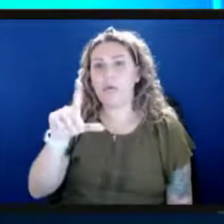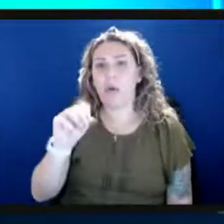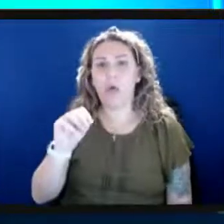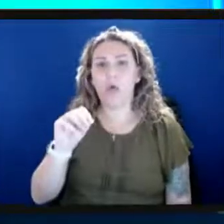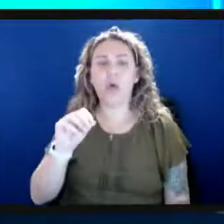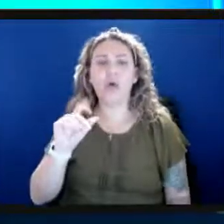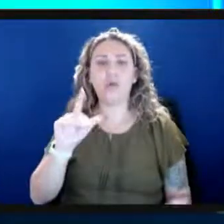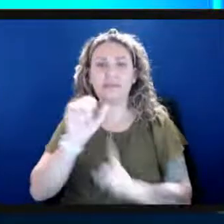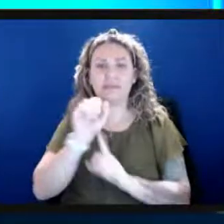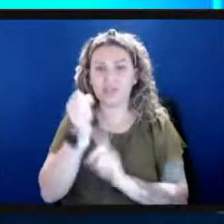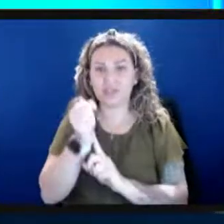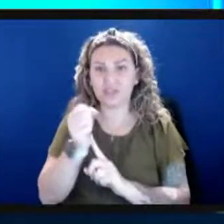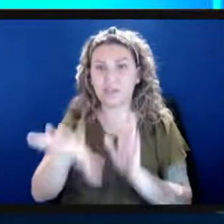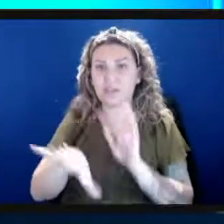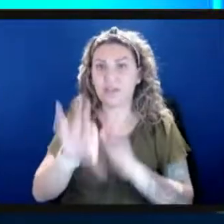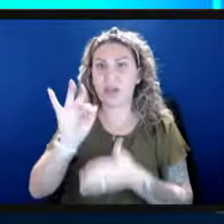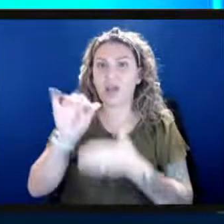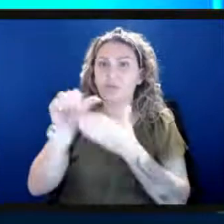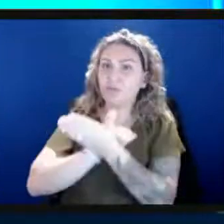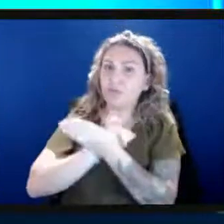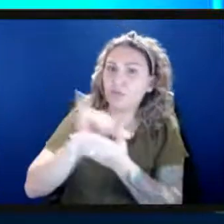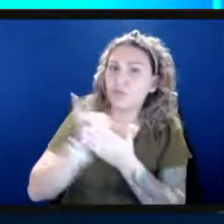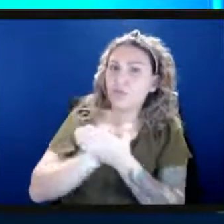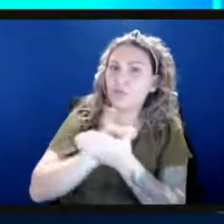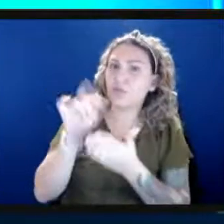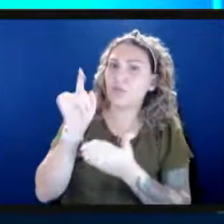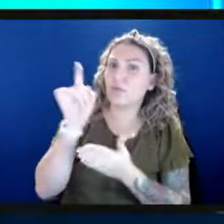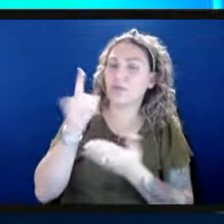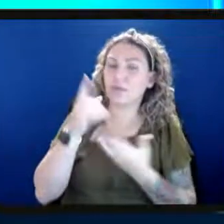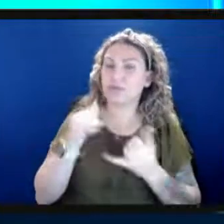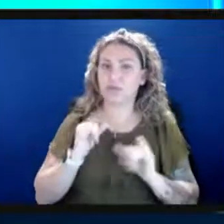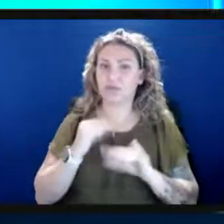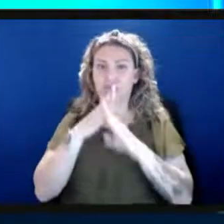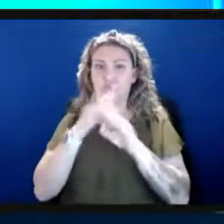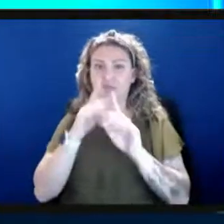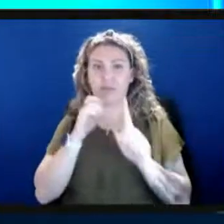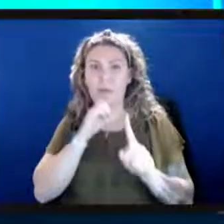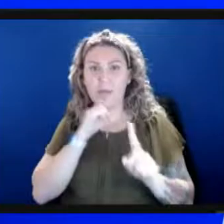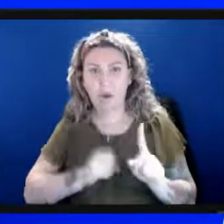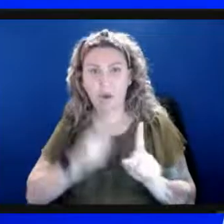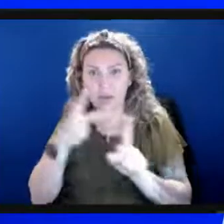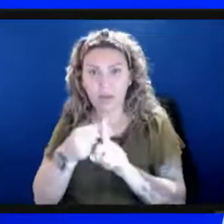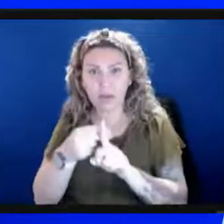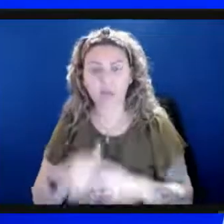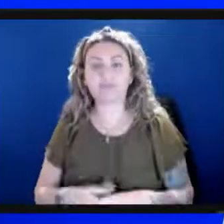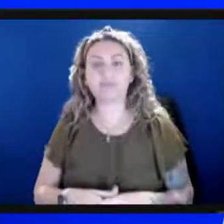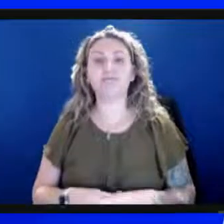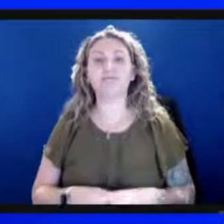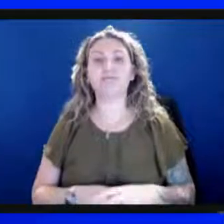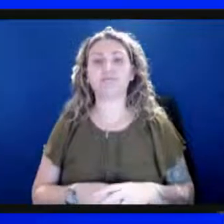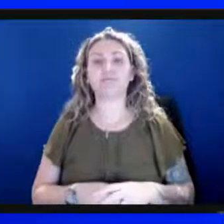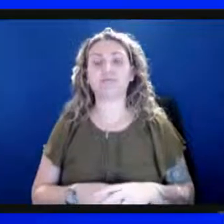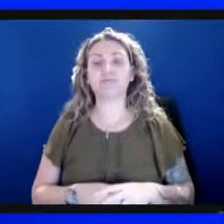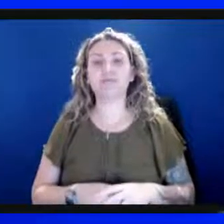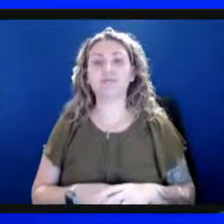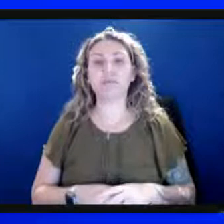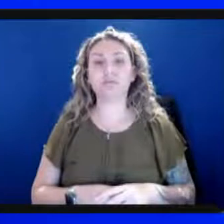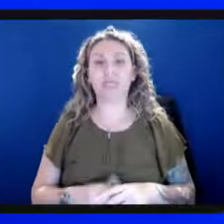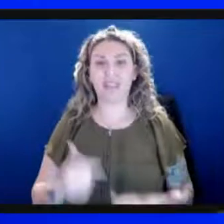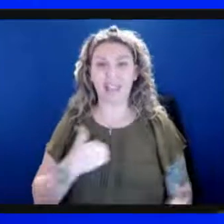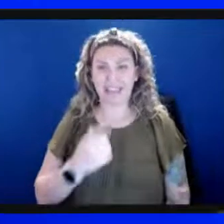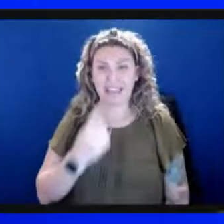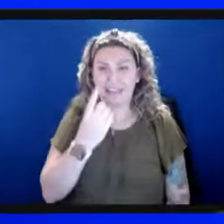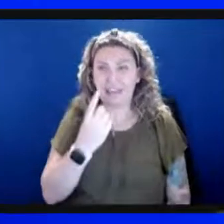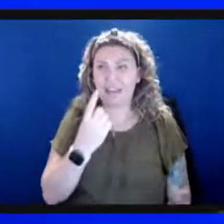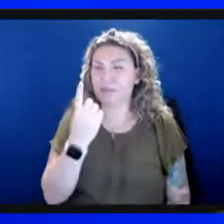around New York, and are we still protected by our old vaccines? Yeah, you know, I think it was just one. We